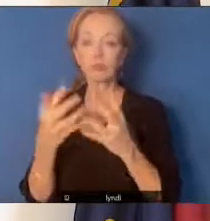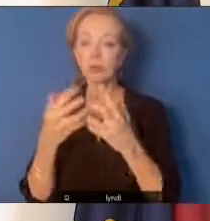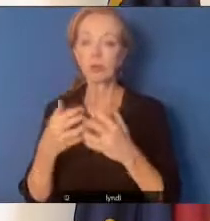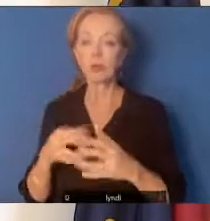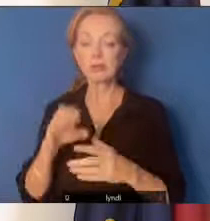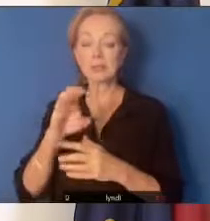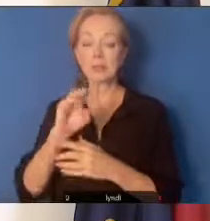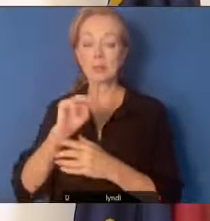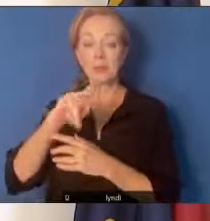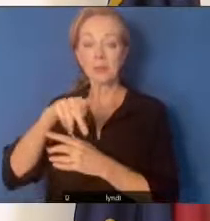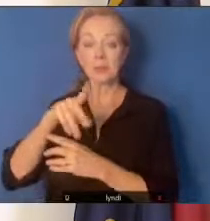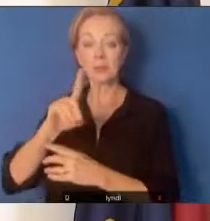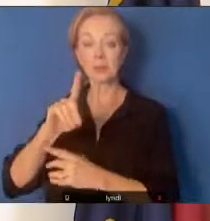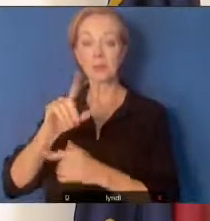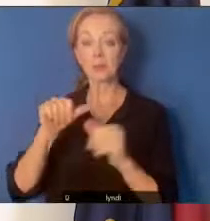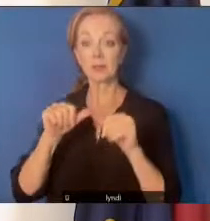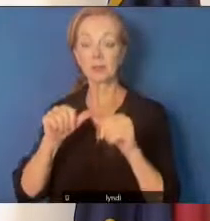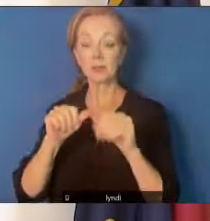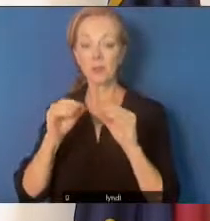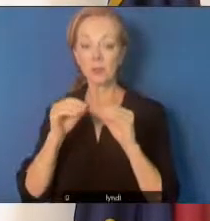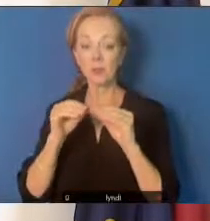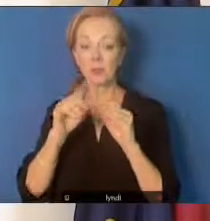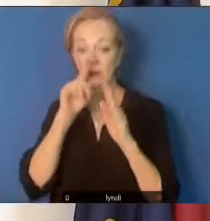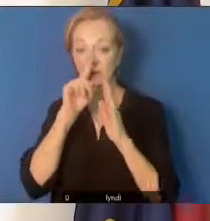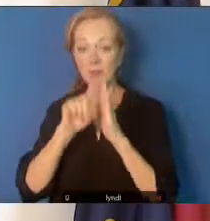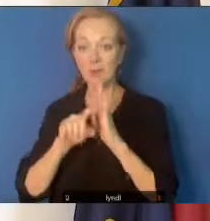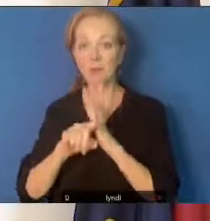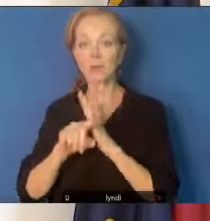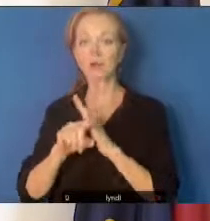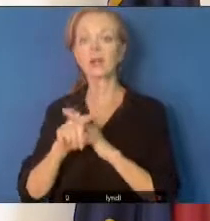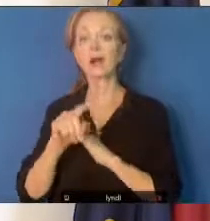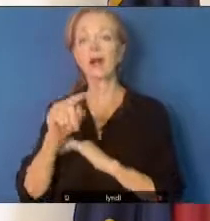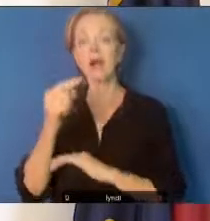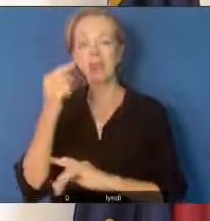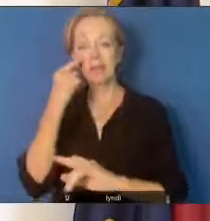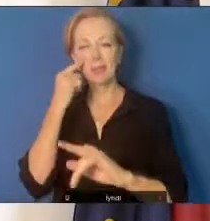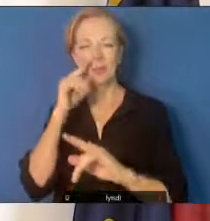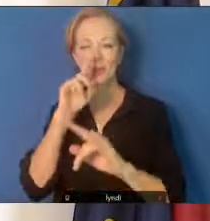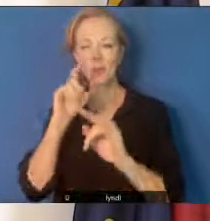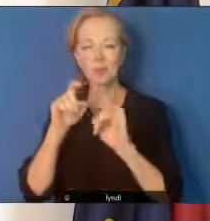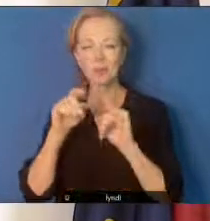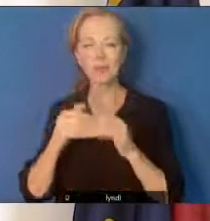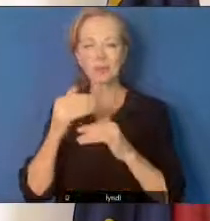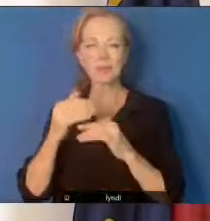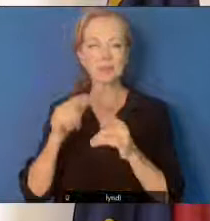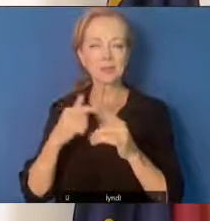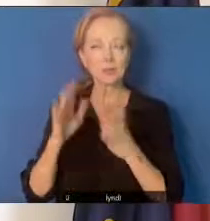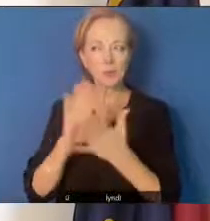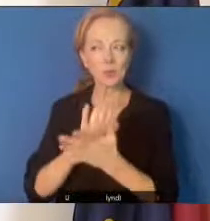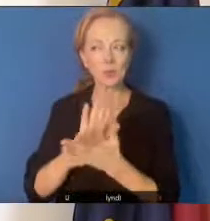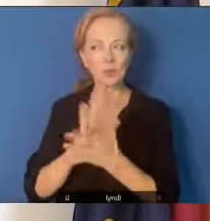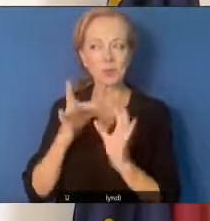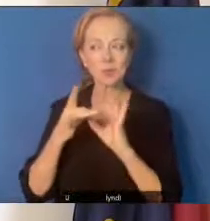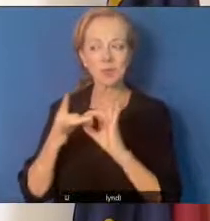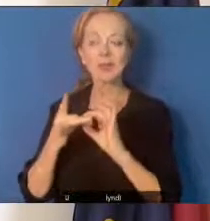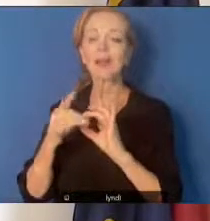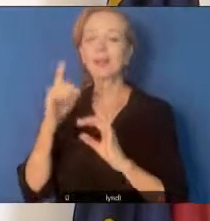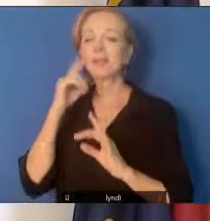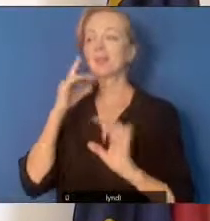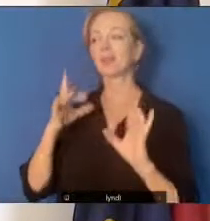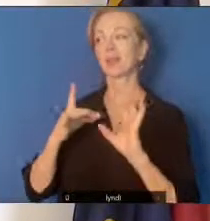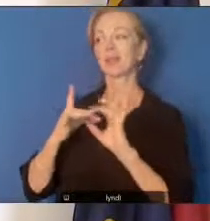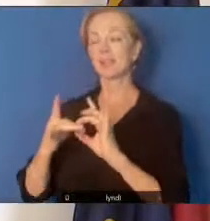CMPD to continue furthering the investigation. I think you had a question about the nexus with the schools. We still believe that there is some nexus there, but we can't share